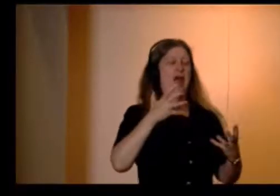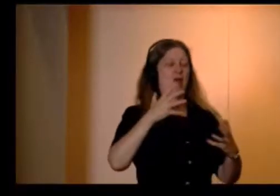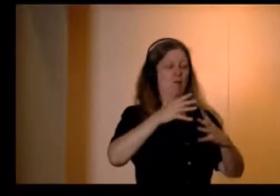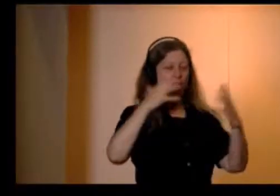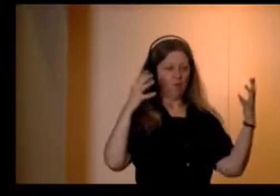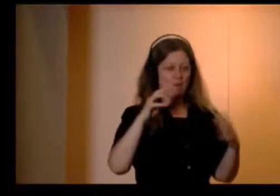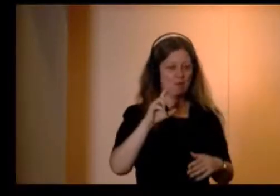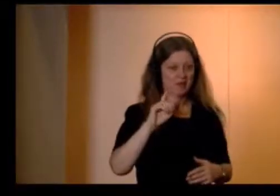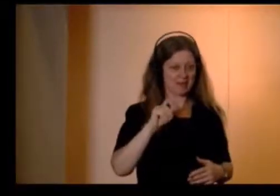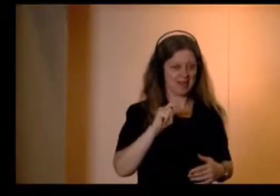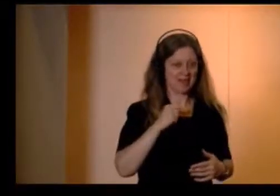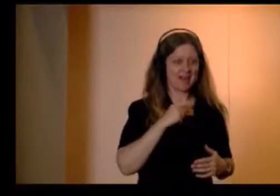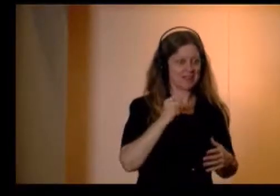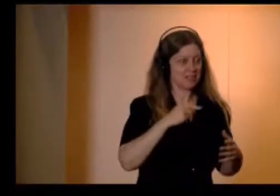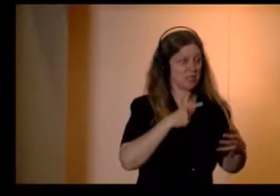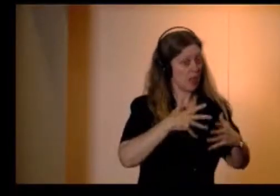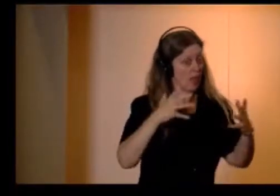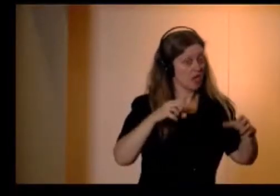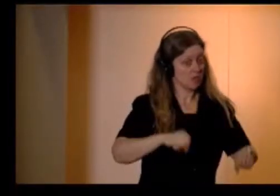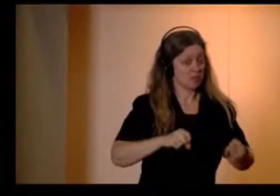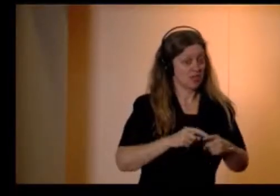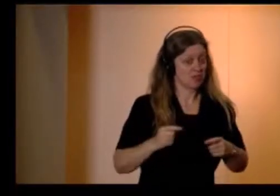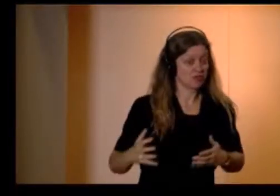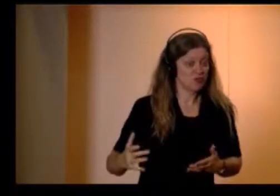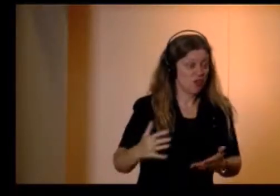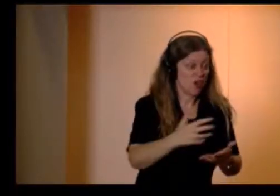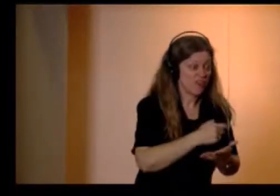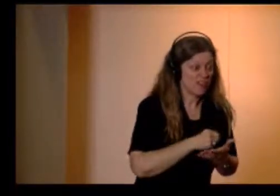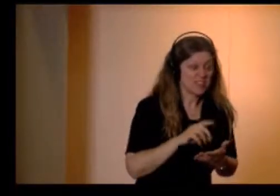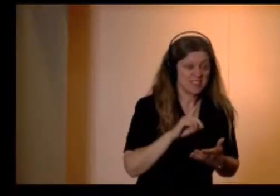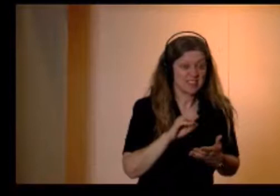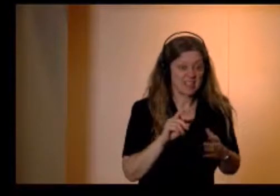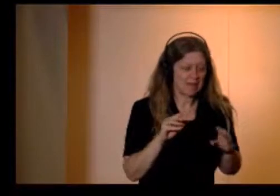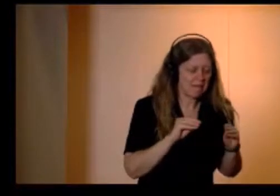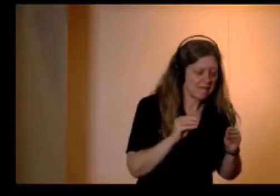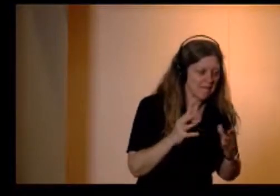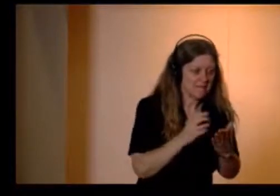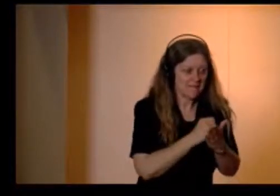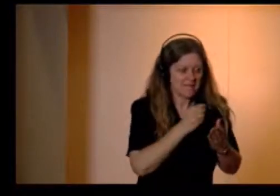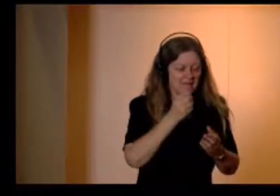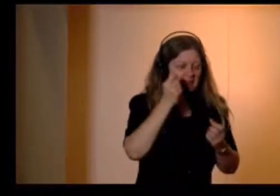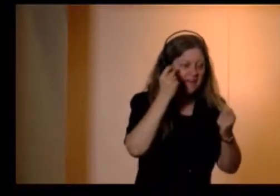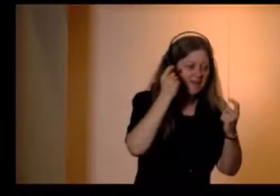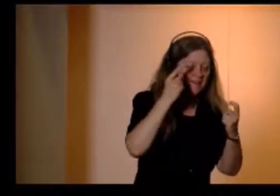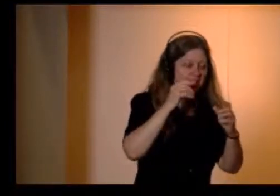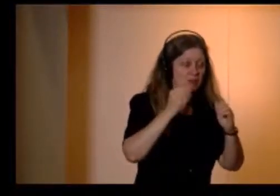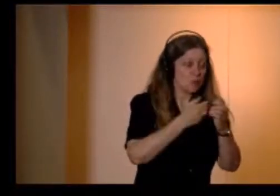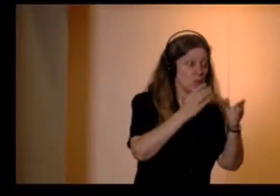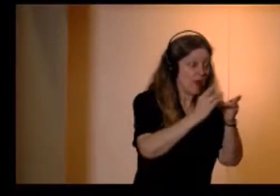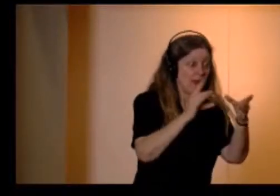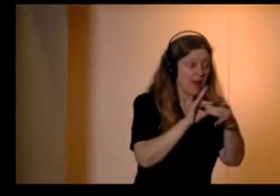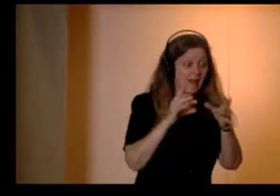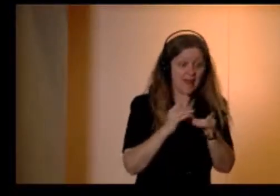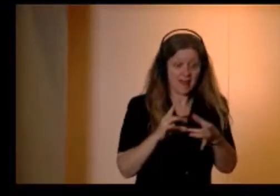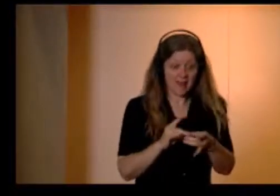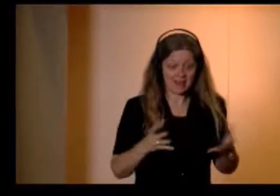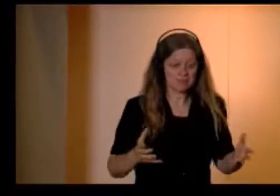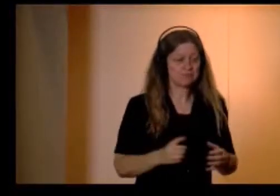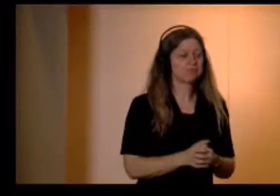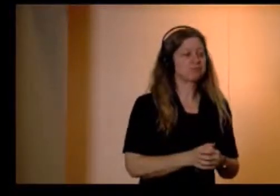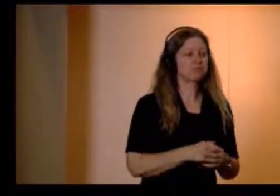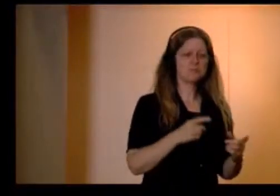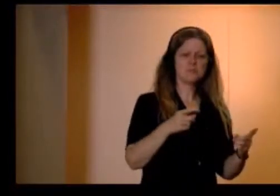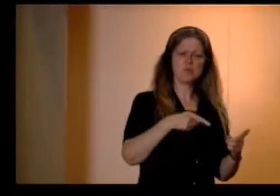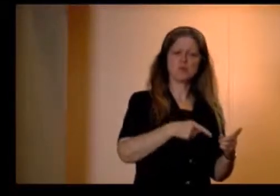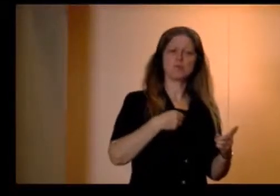setting. And so the Smithsonian also kind of has some unique challenges. It's a unique place with unique challenges. And I'm going to kind of form my talk around